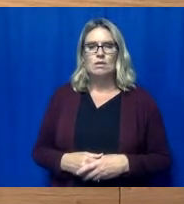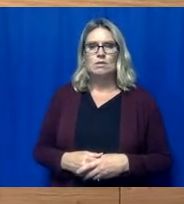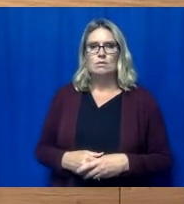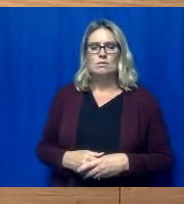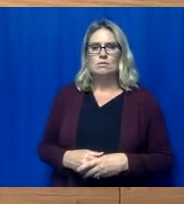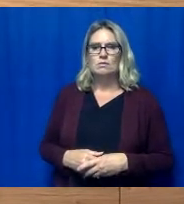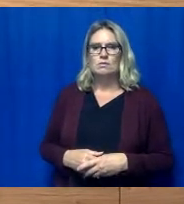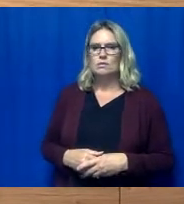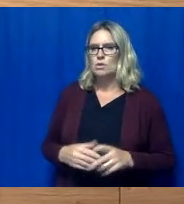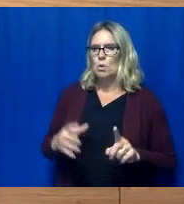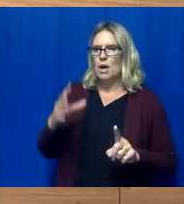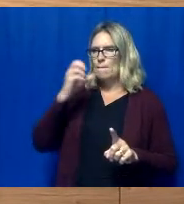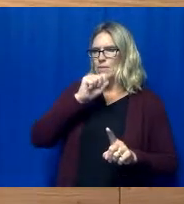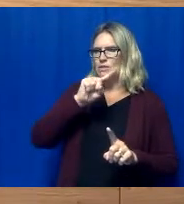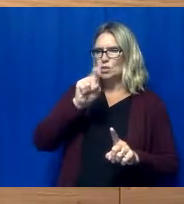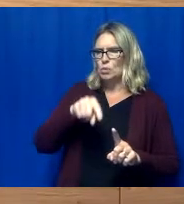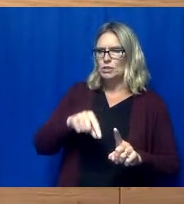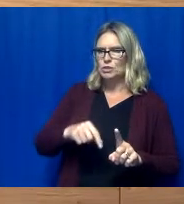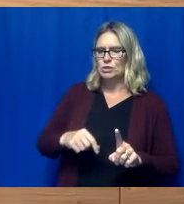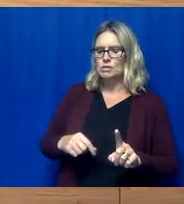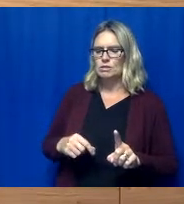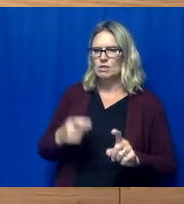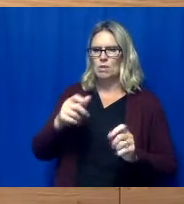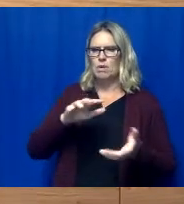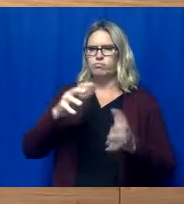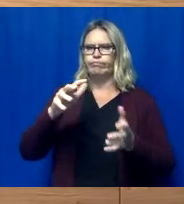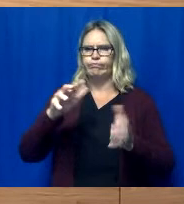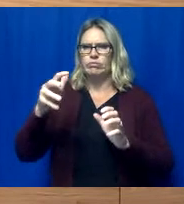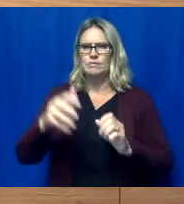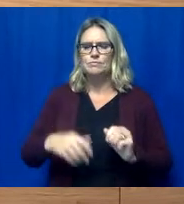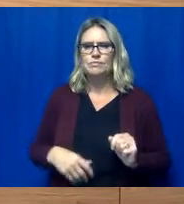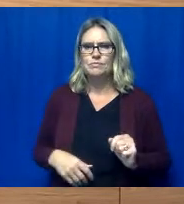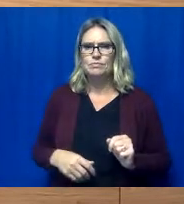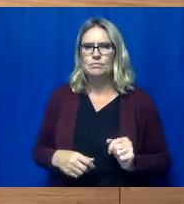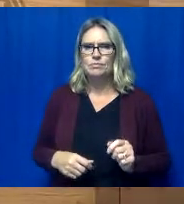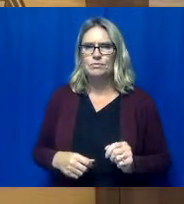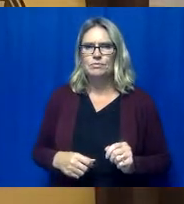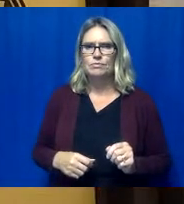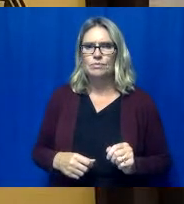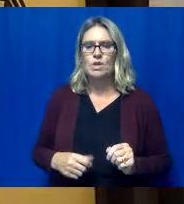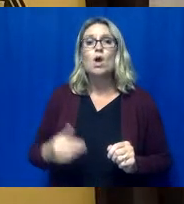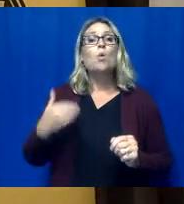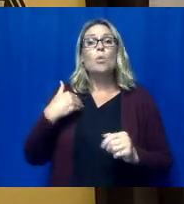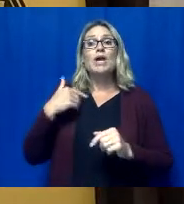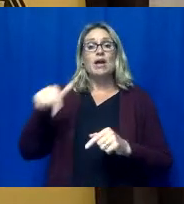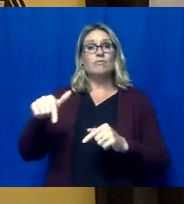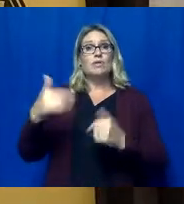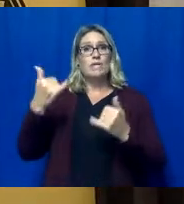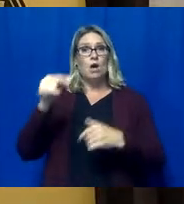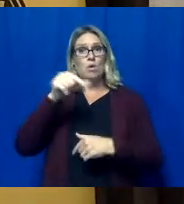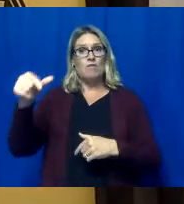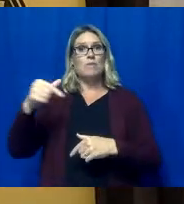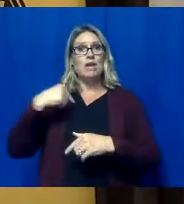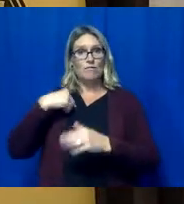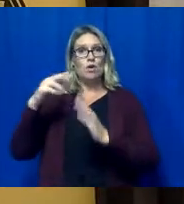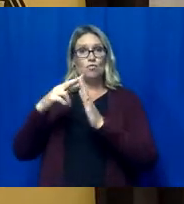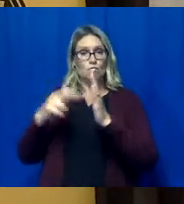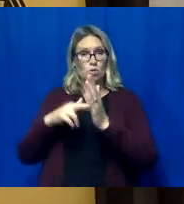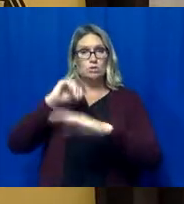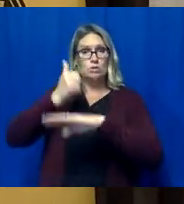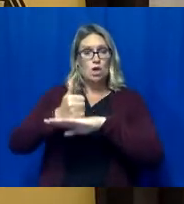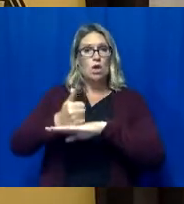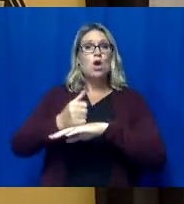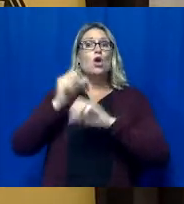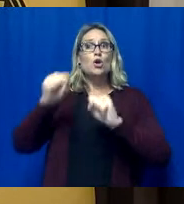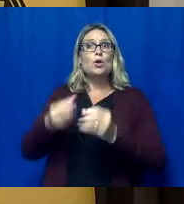Well, we don't have any, we have restrictions in place at this point in time that could heighten or could lessen depending